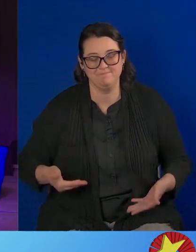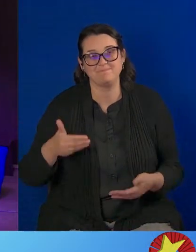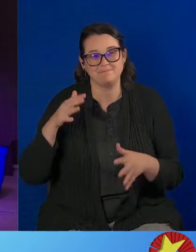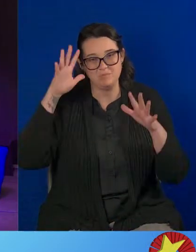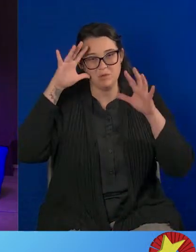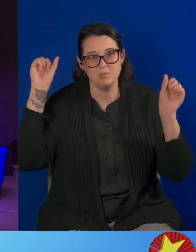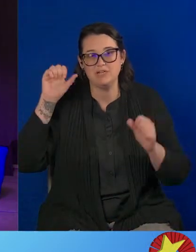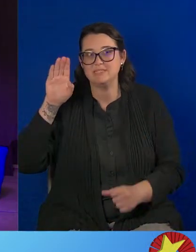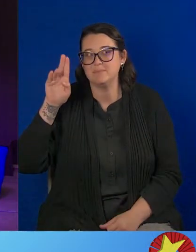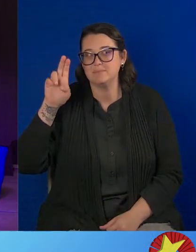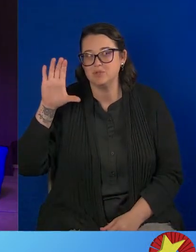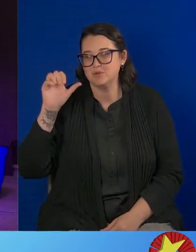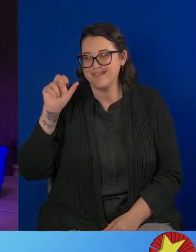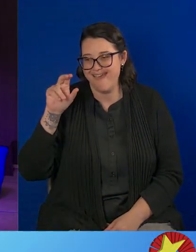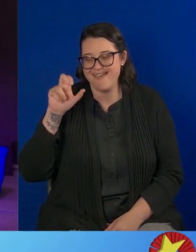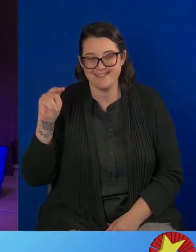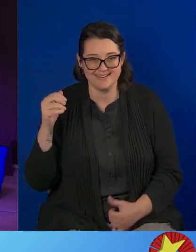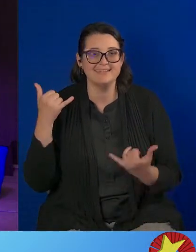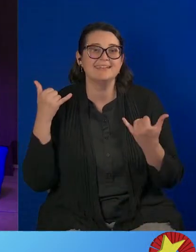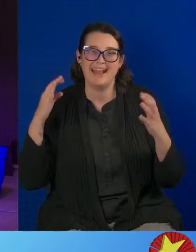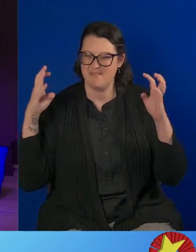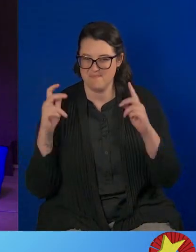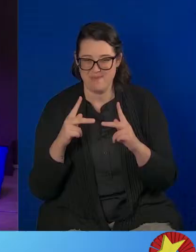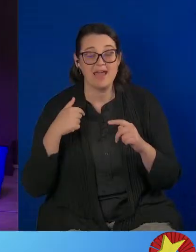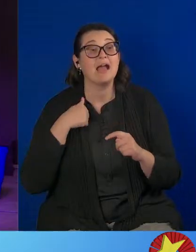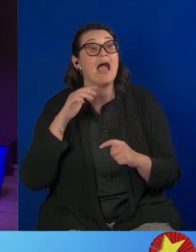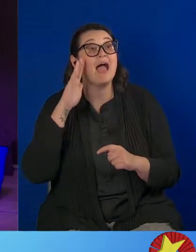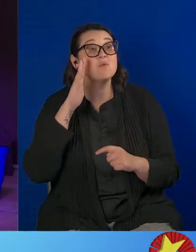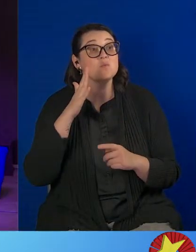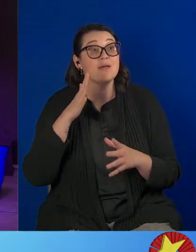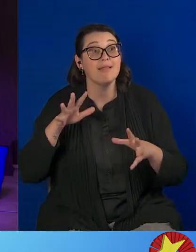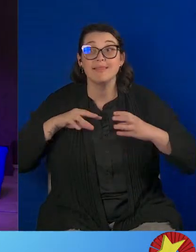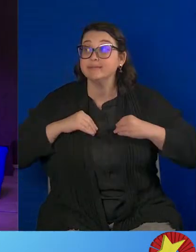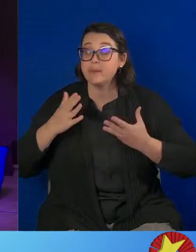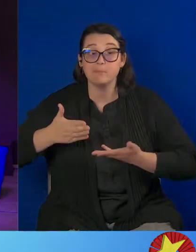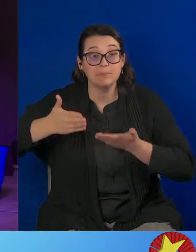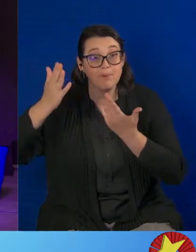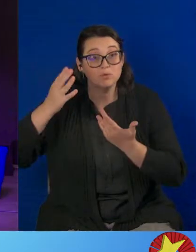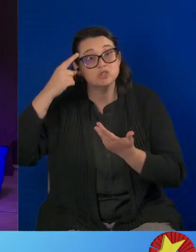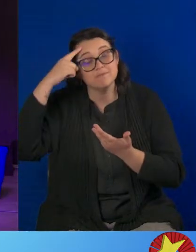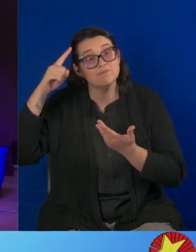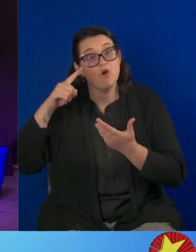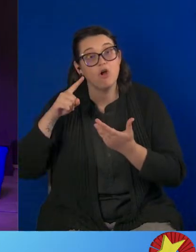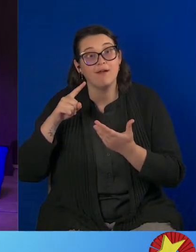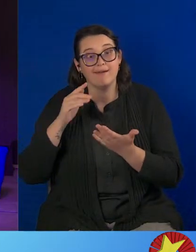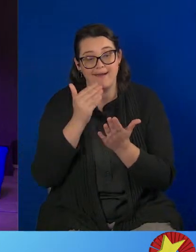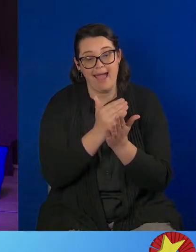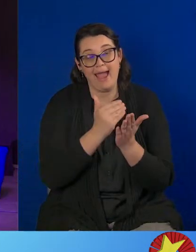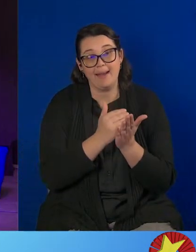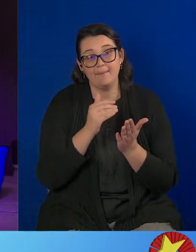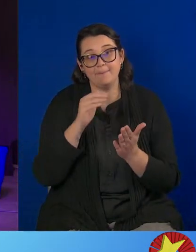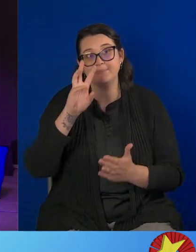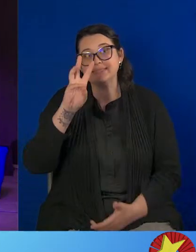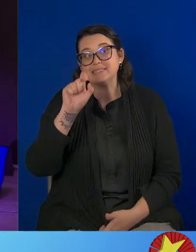will entertain a motion for action item 6.1.